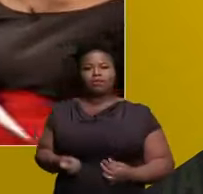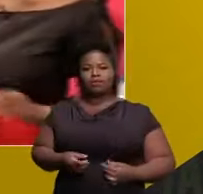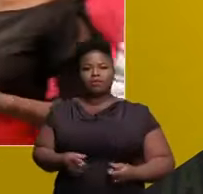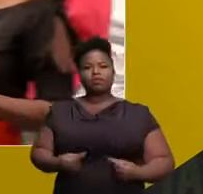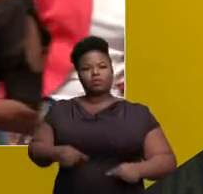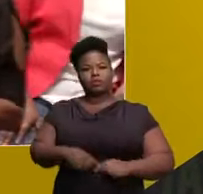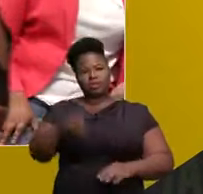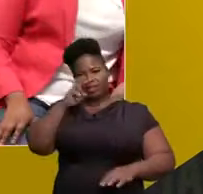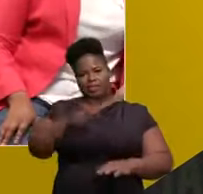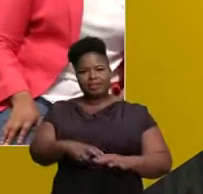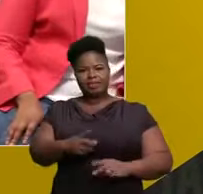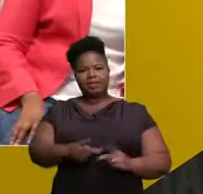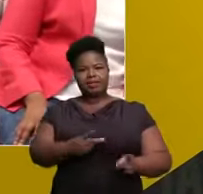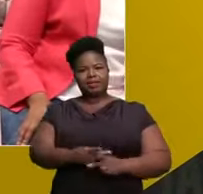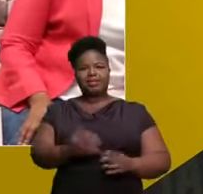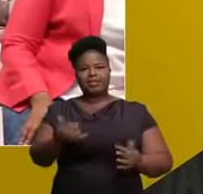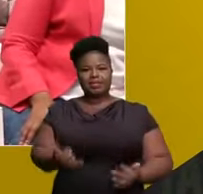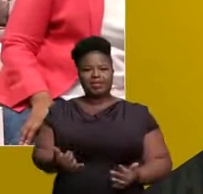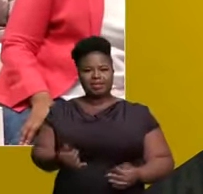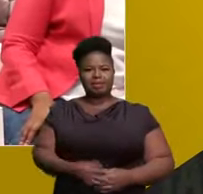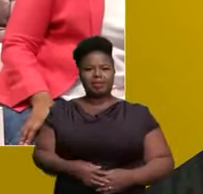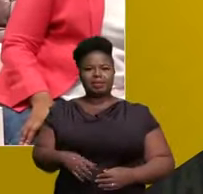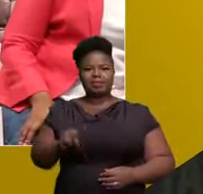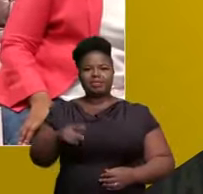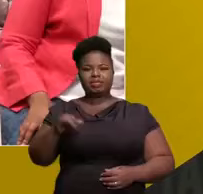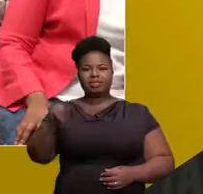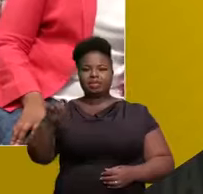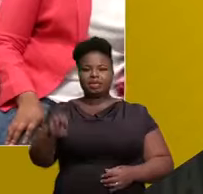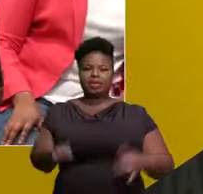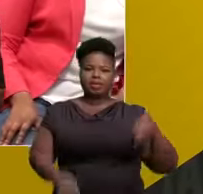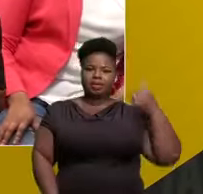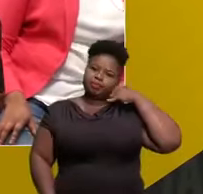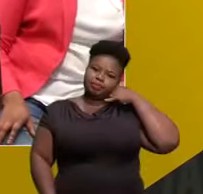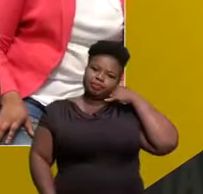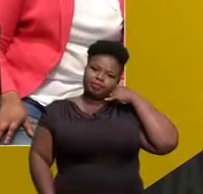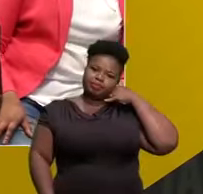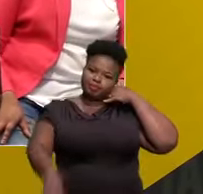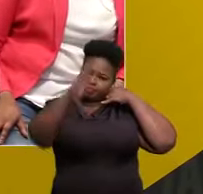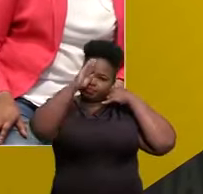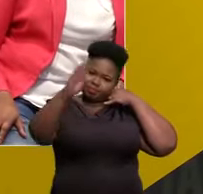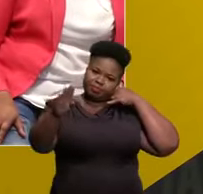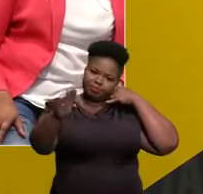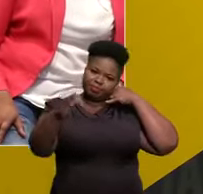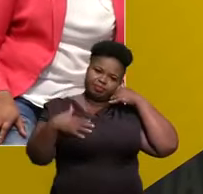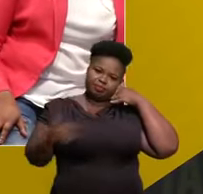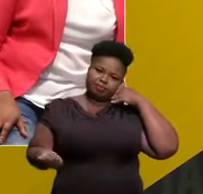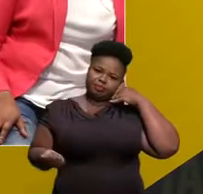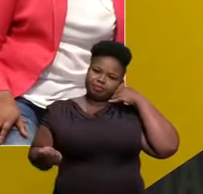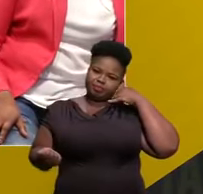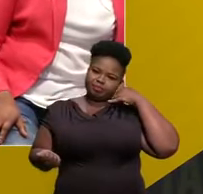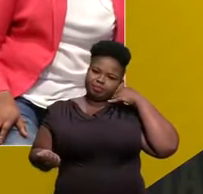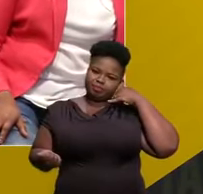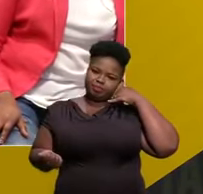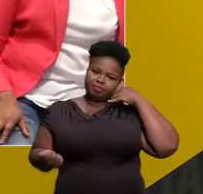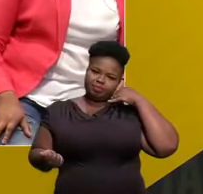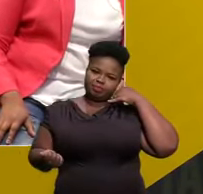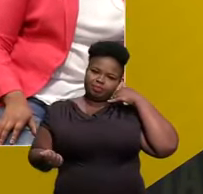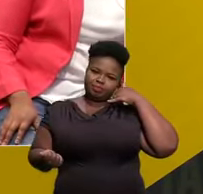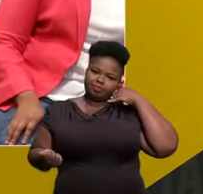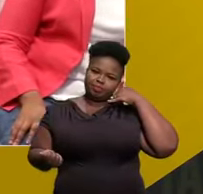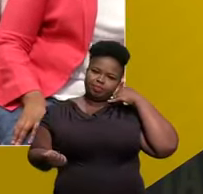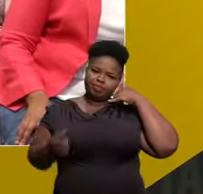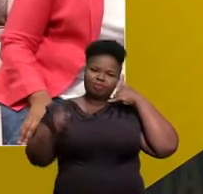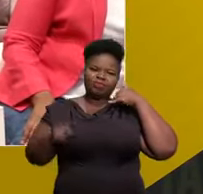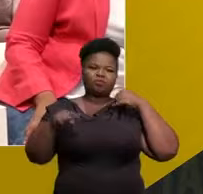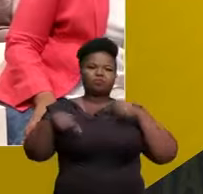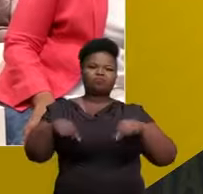therapy, Melody, but let's take Masite. Tumela Masite? Tumela. Lekai Papa? Lekai Mama, Lekai. Rihon,